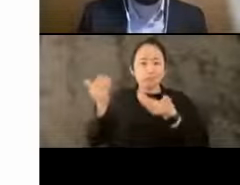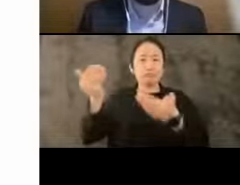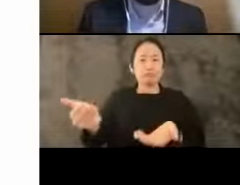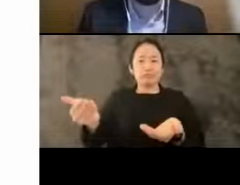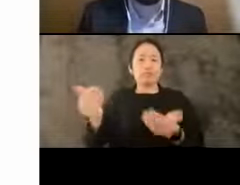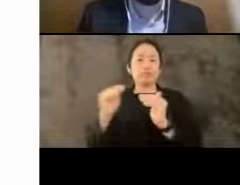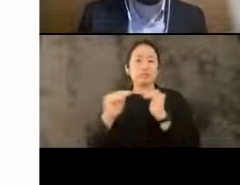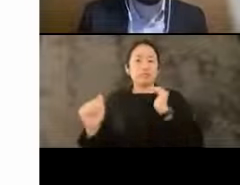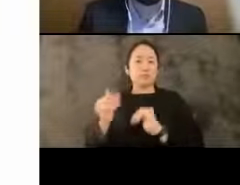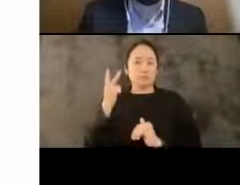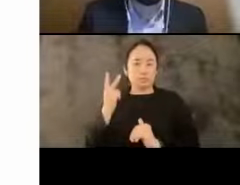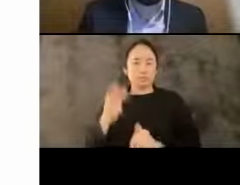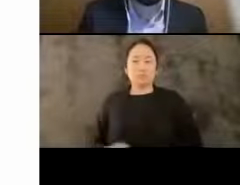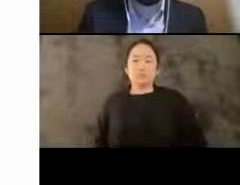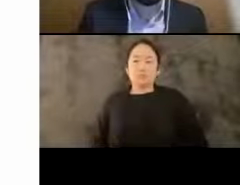2.